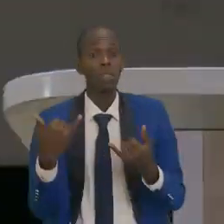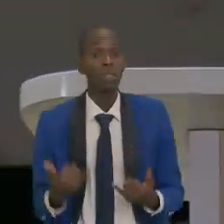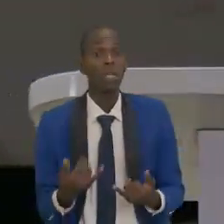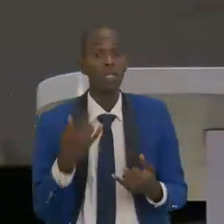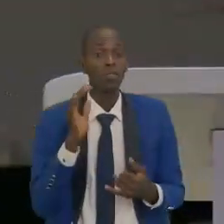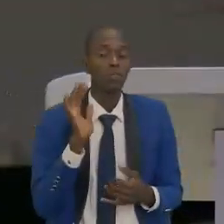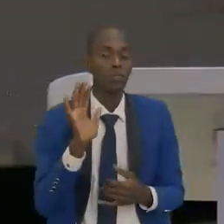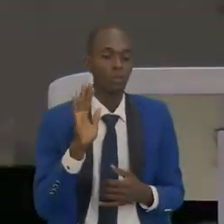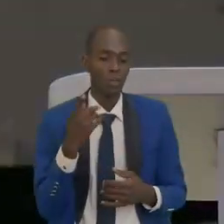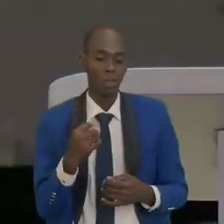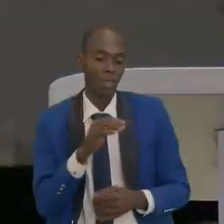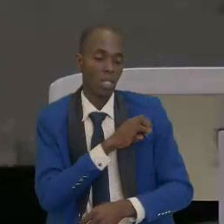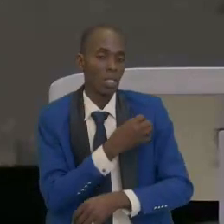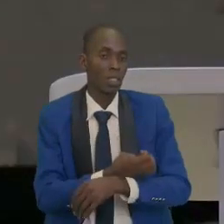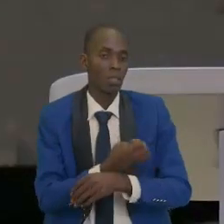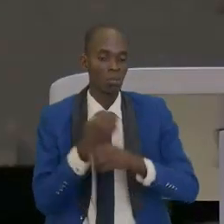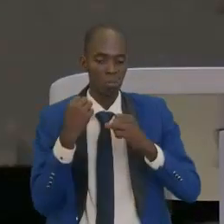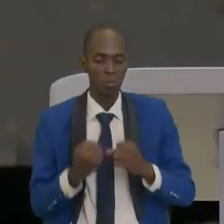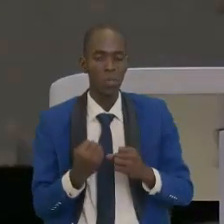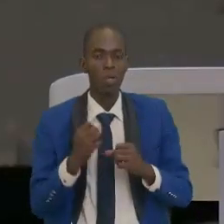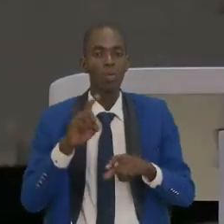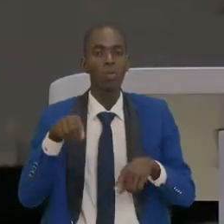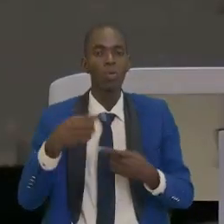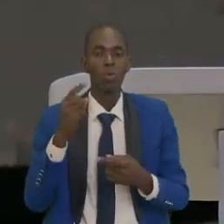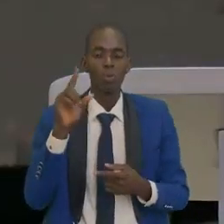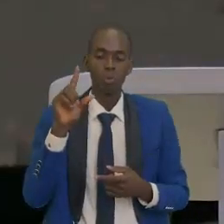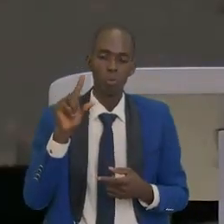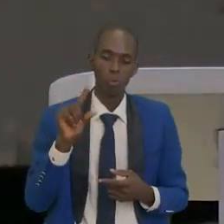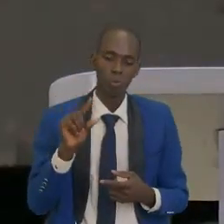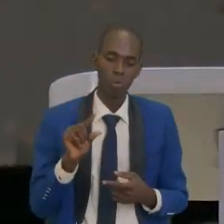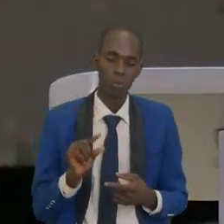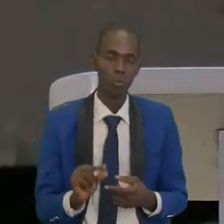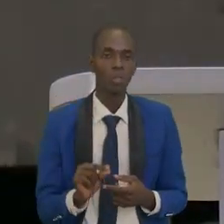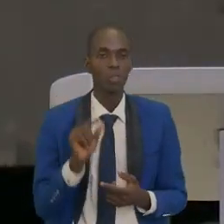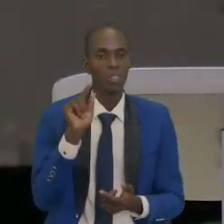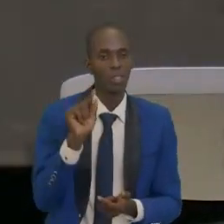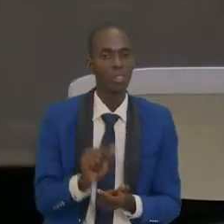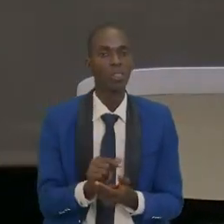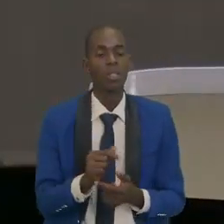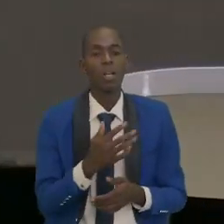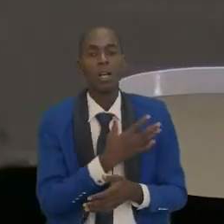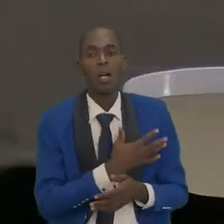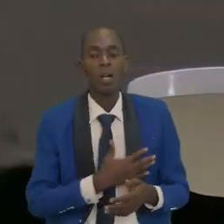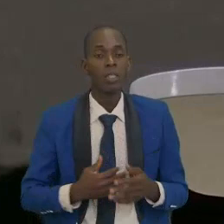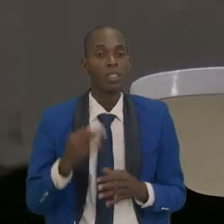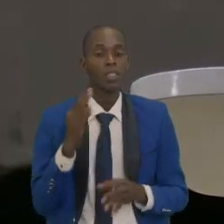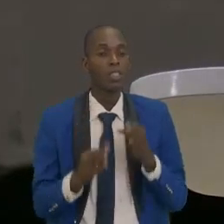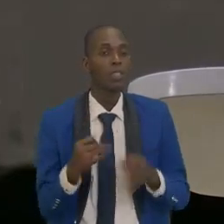down but if we will for